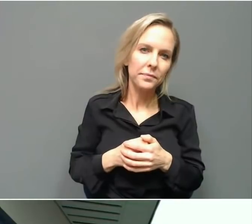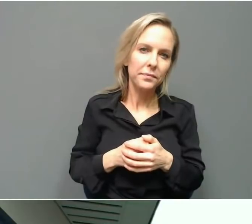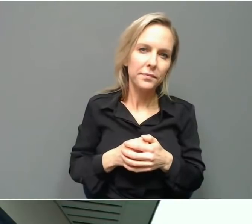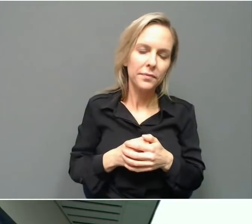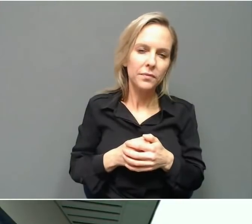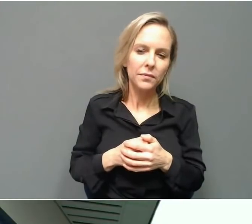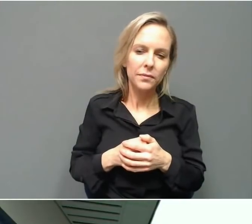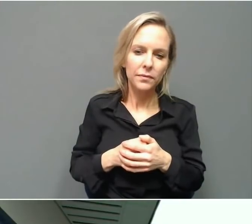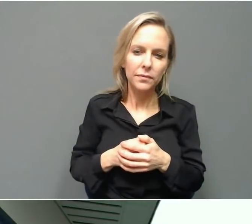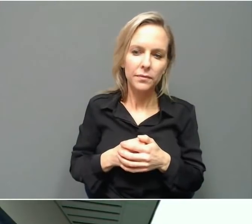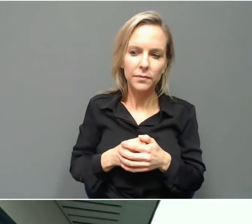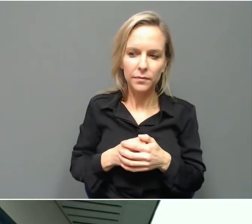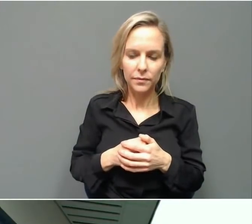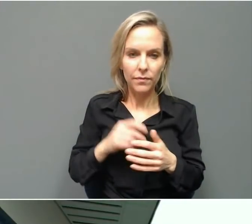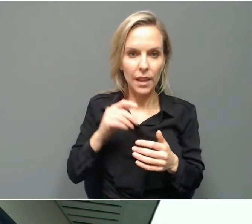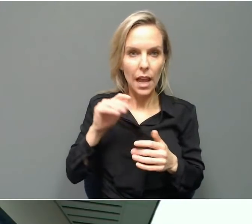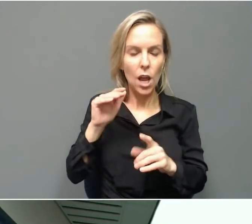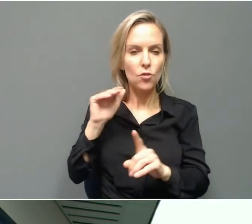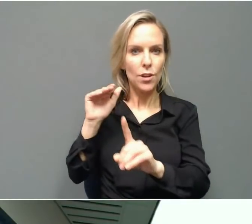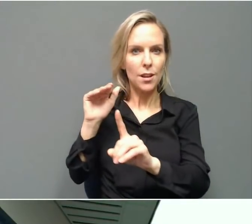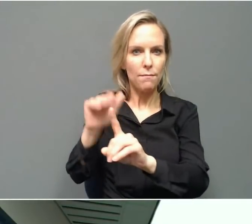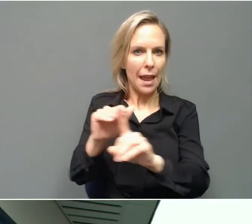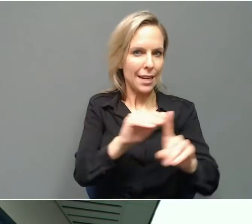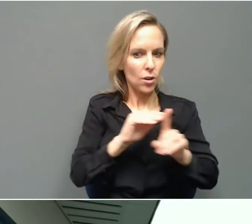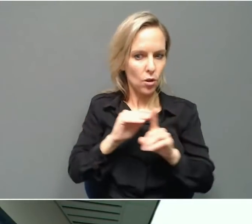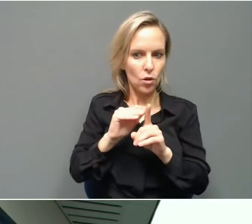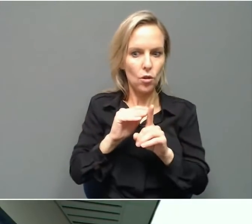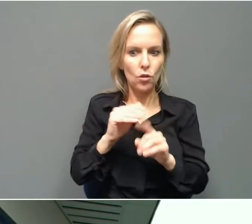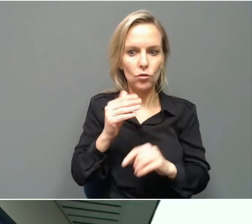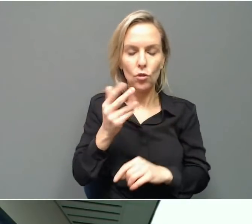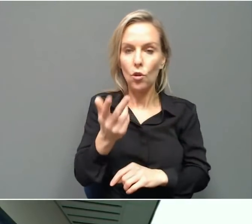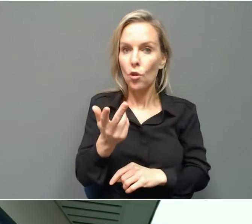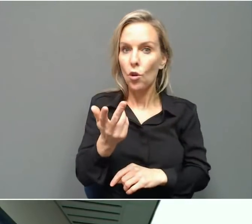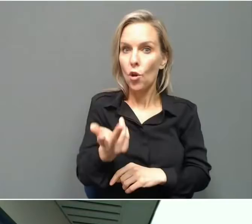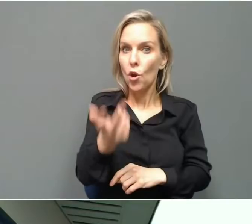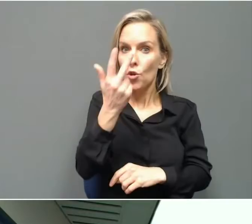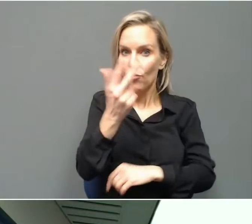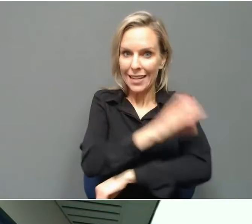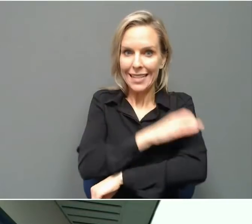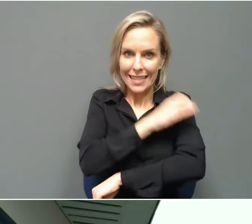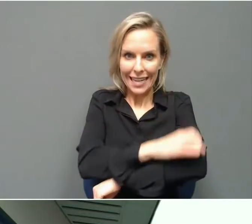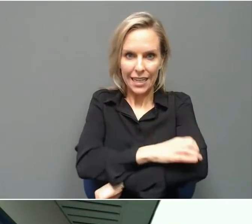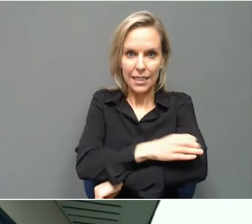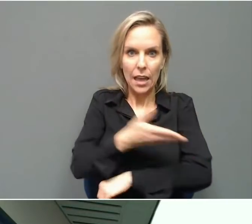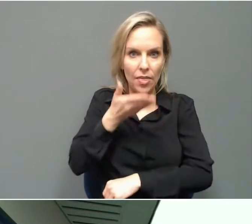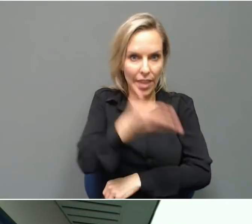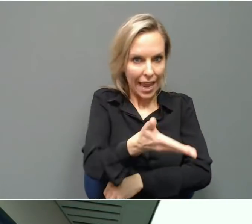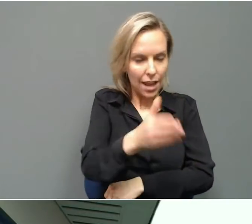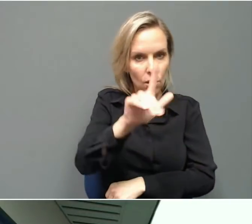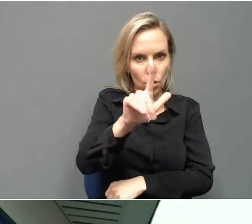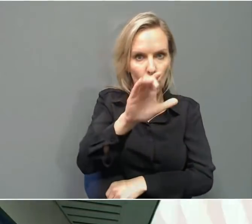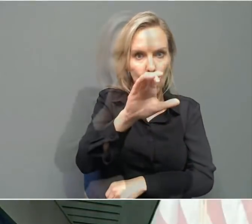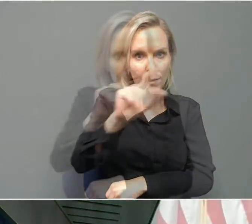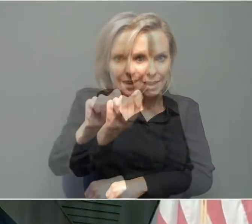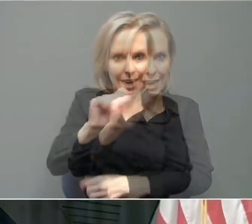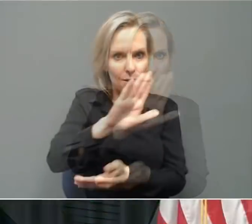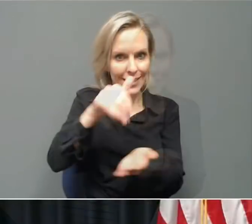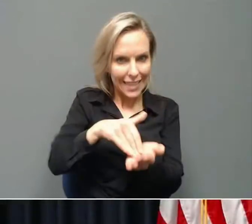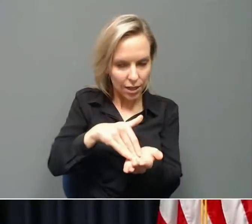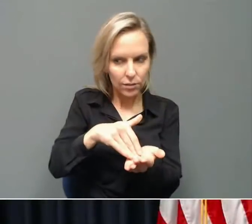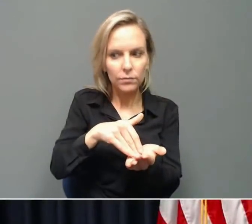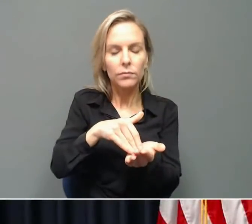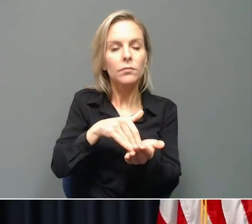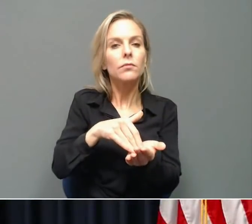And as a reminder, there were 3 clinics at each of these long-term care centers. What